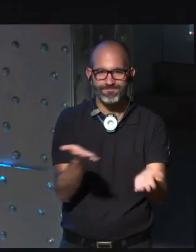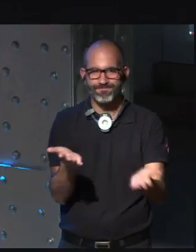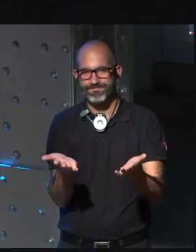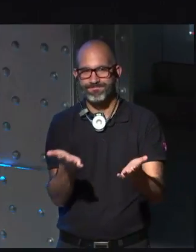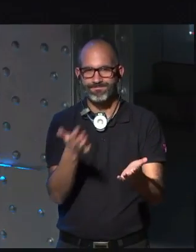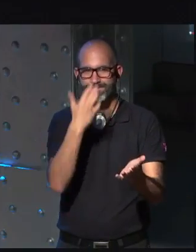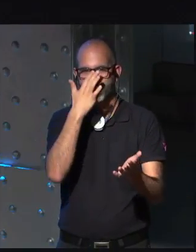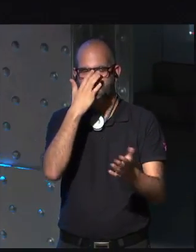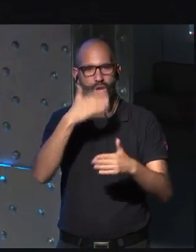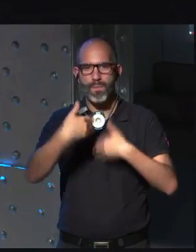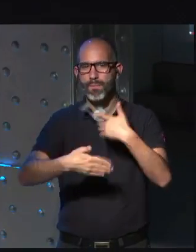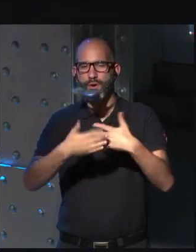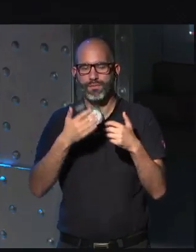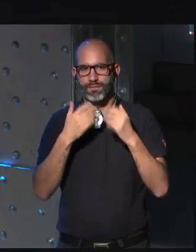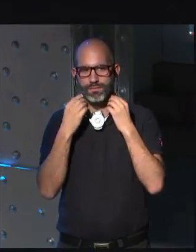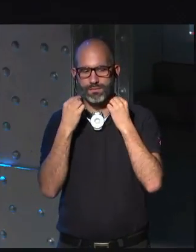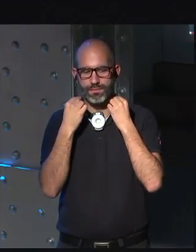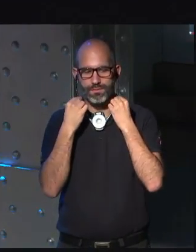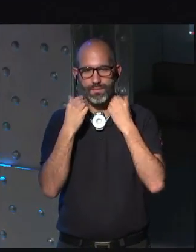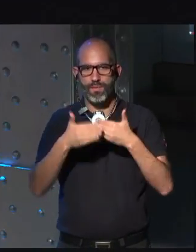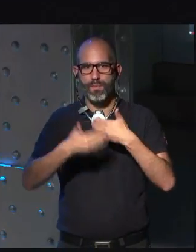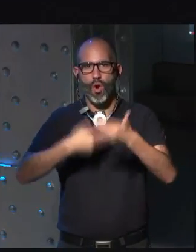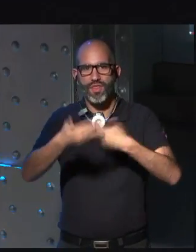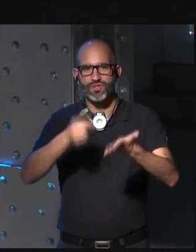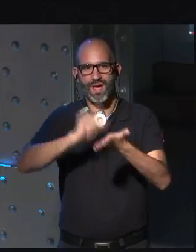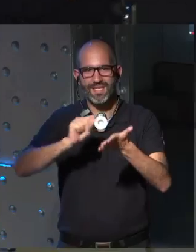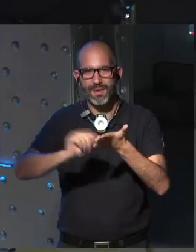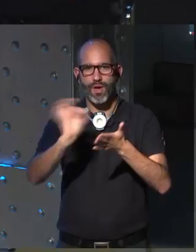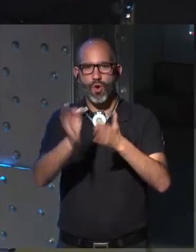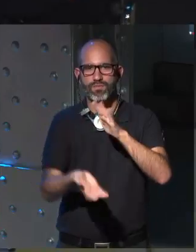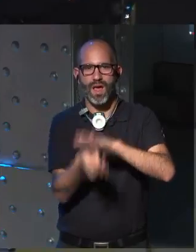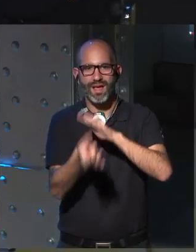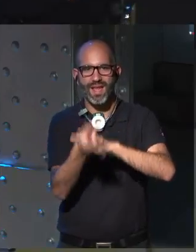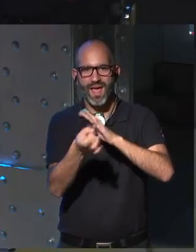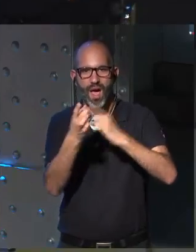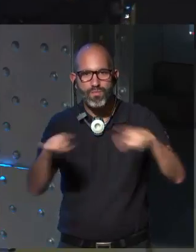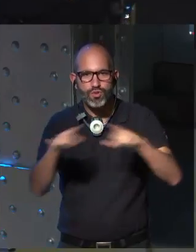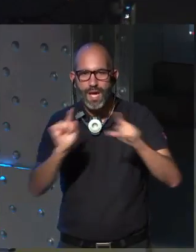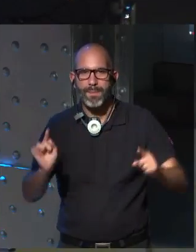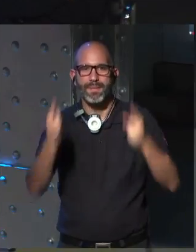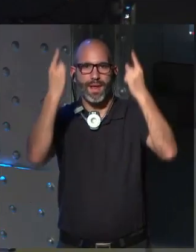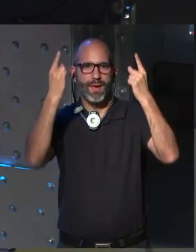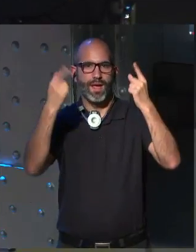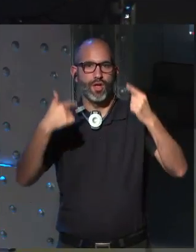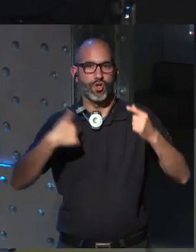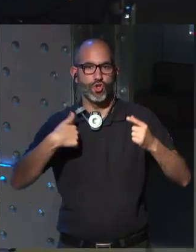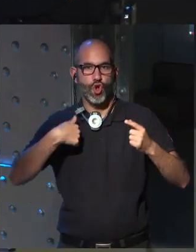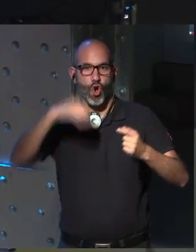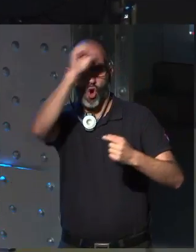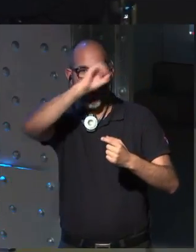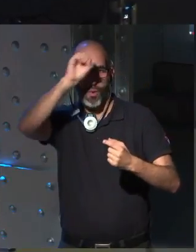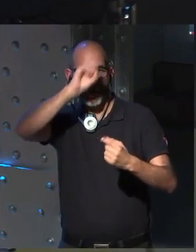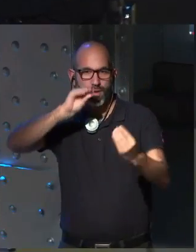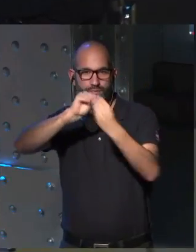of writing and making music for the first time and writing songs. I would trust your opinion on this as a working musician more,